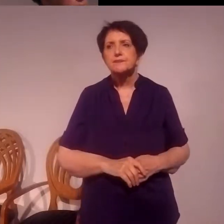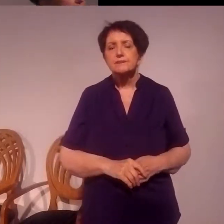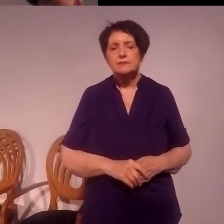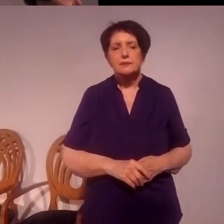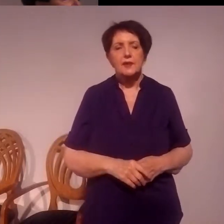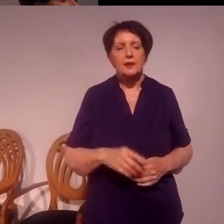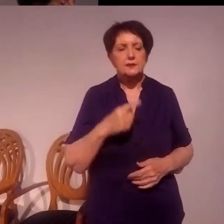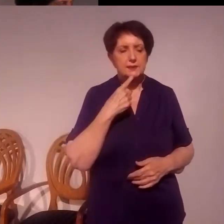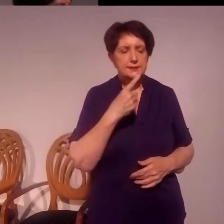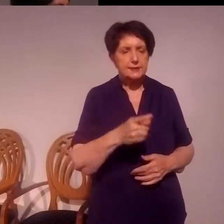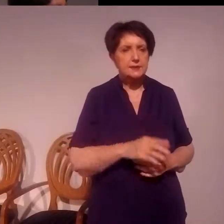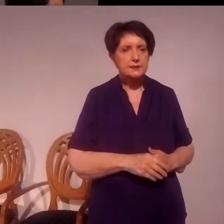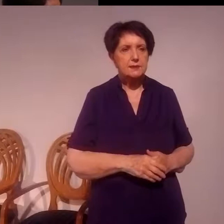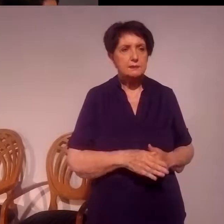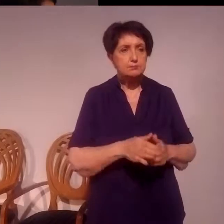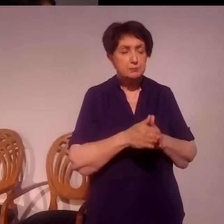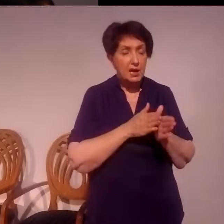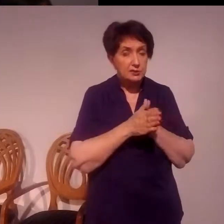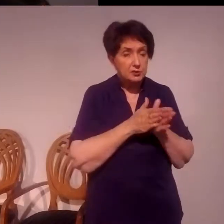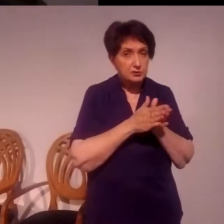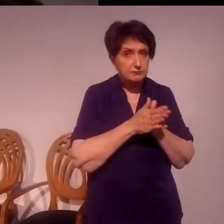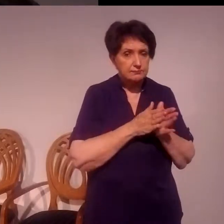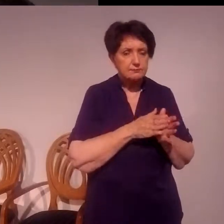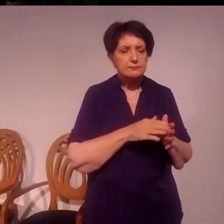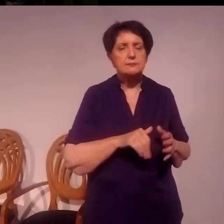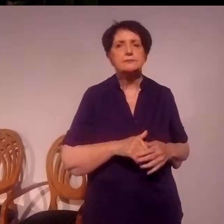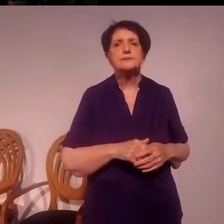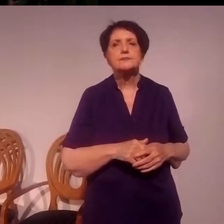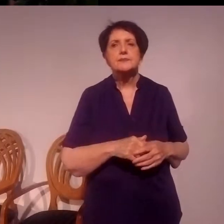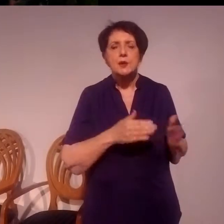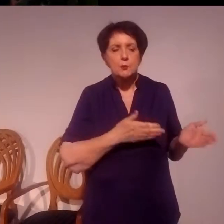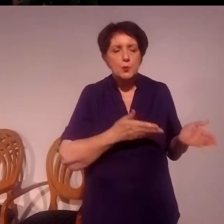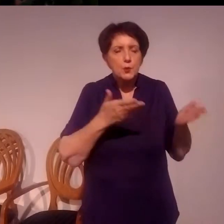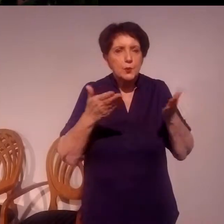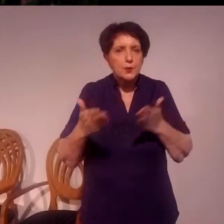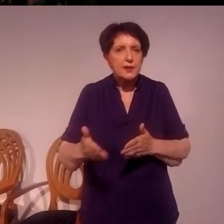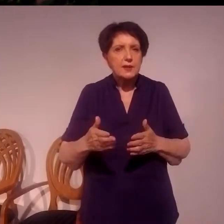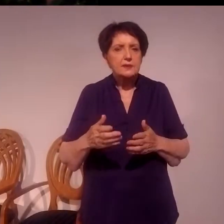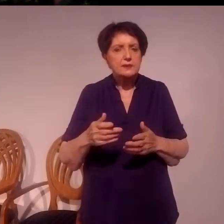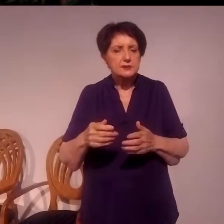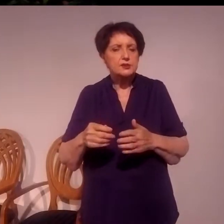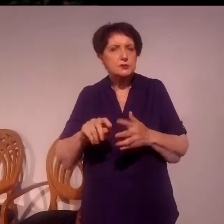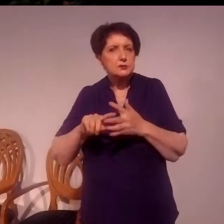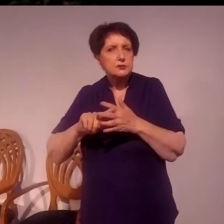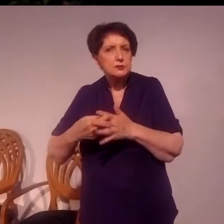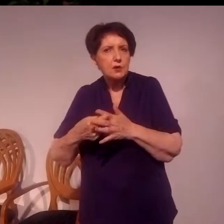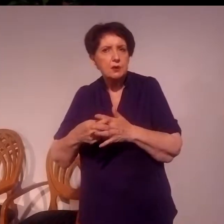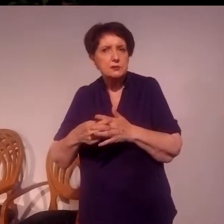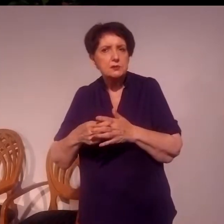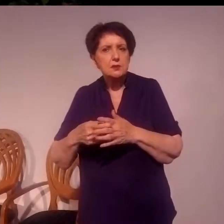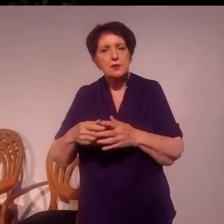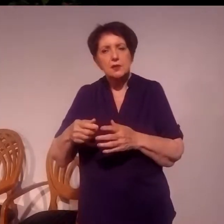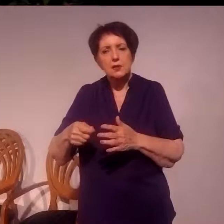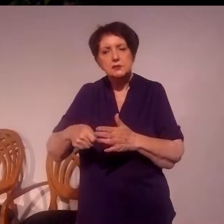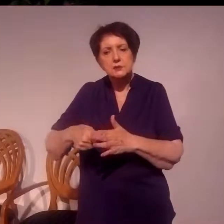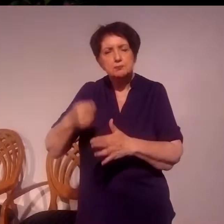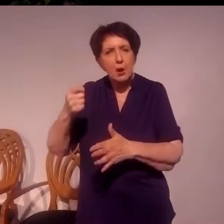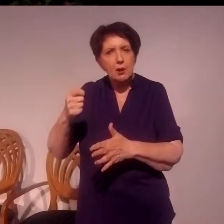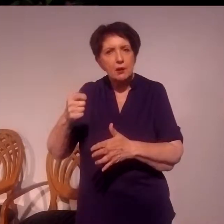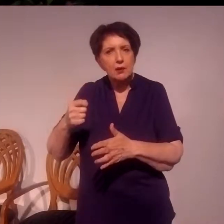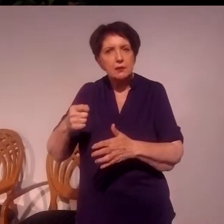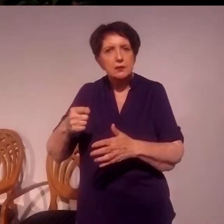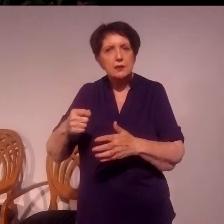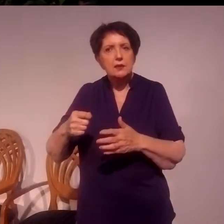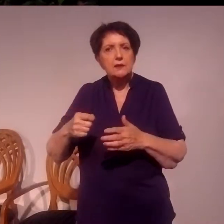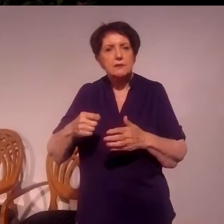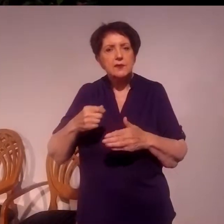says, passion, to bring our passion. Passion ignites a precious spark that generates action. I